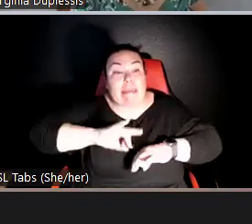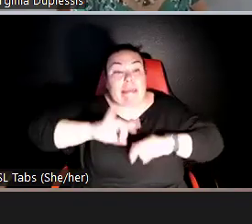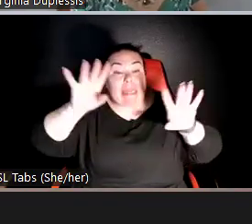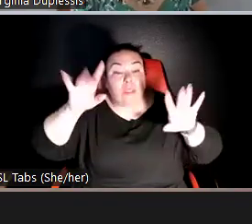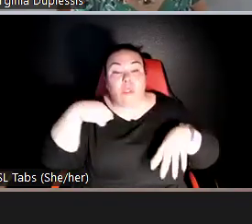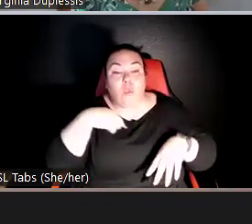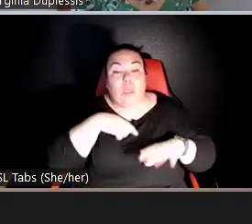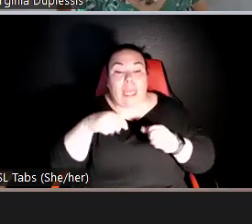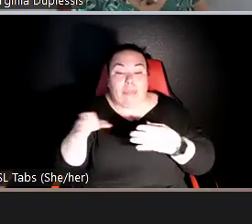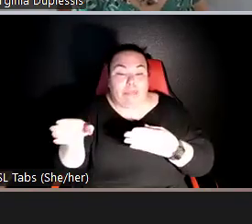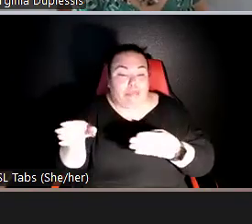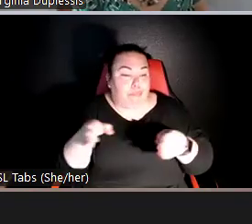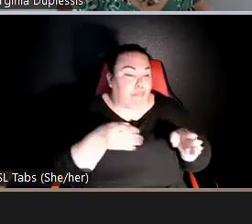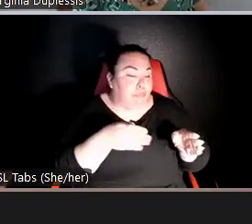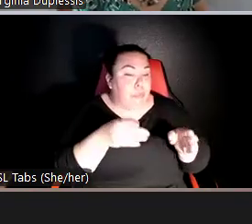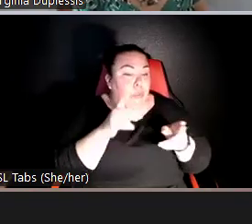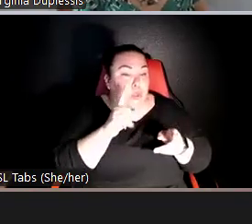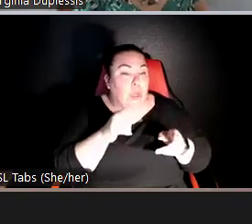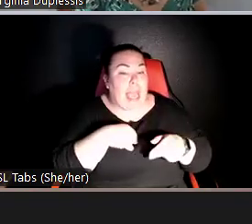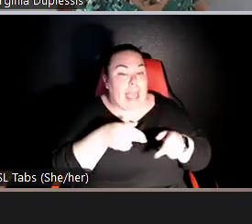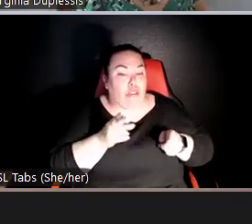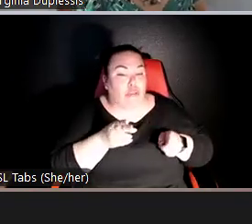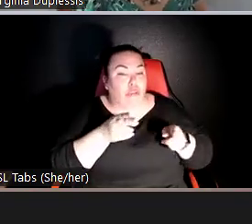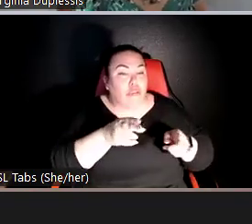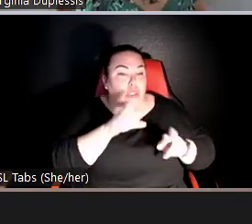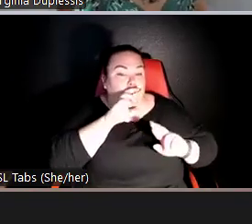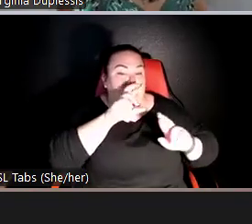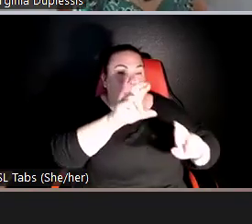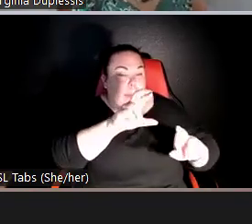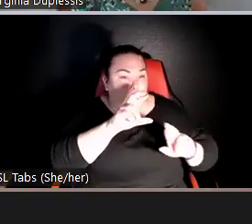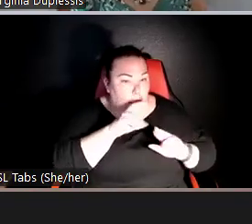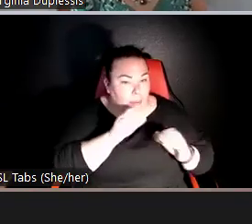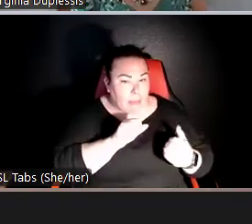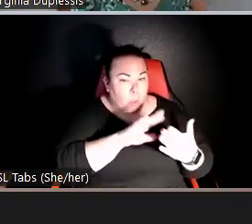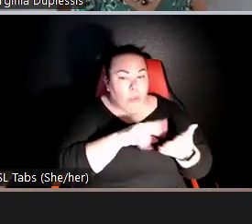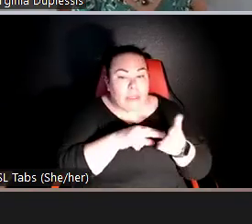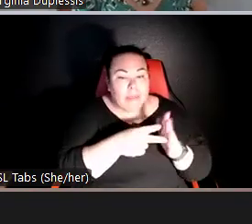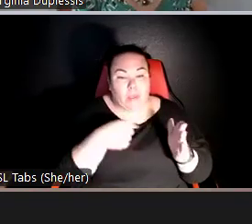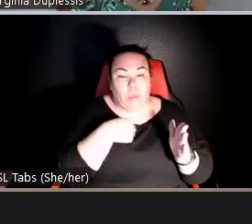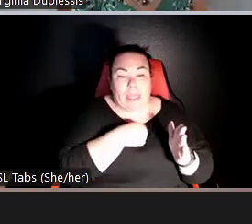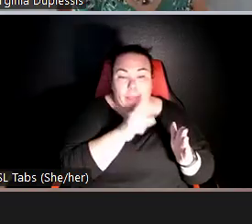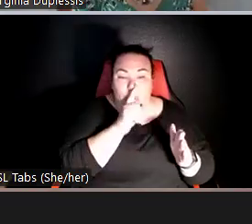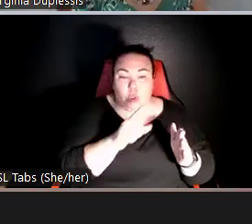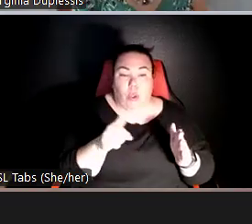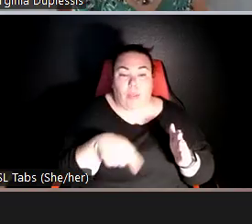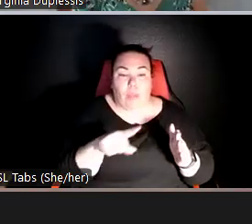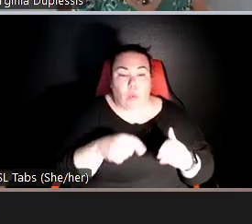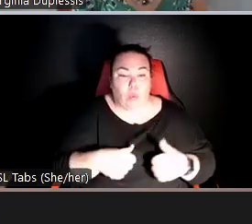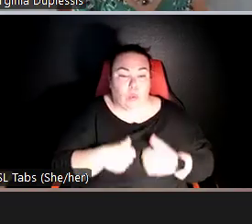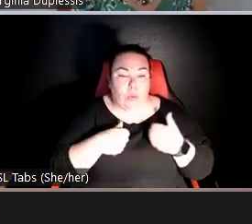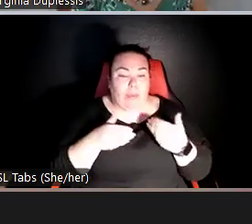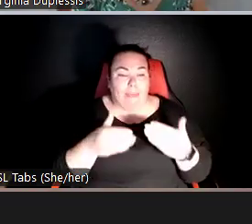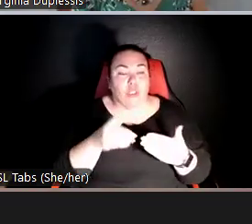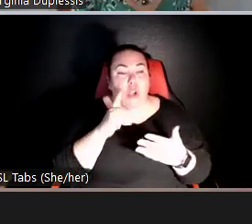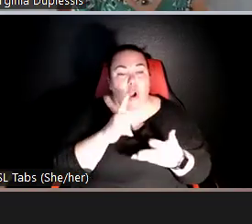mode and intentionally ensure survivors are treated with compassion. It essentially becomes muscle memory.